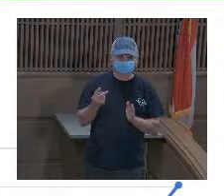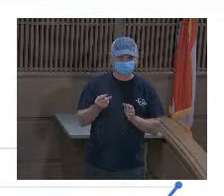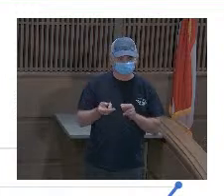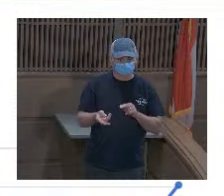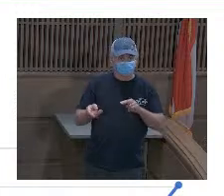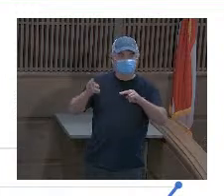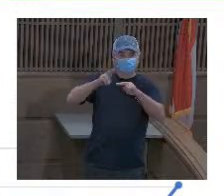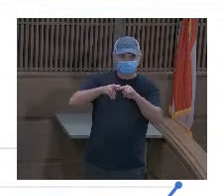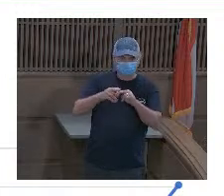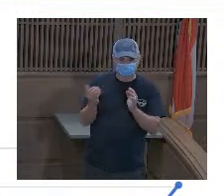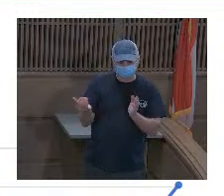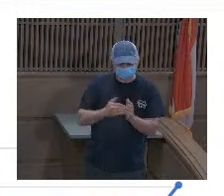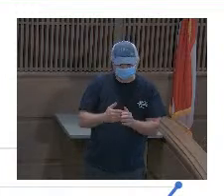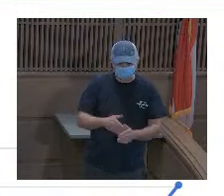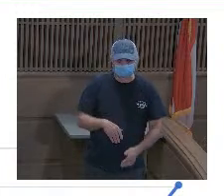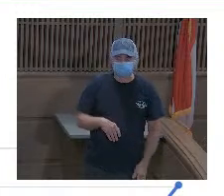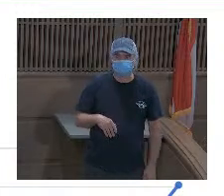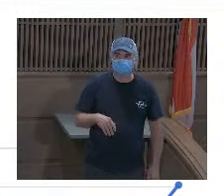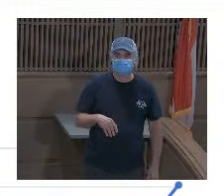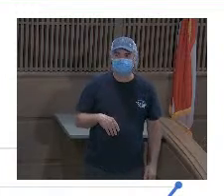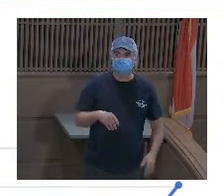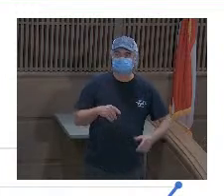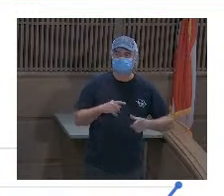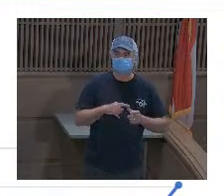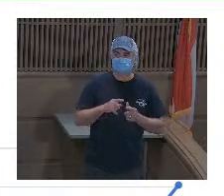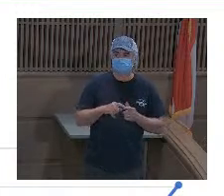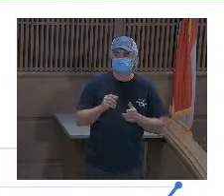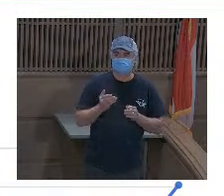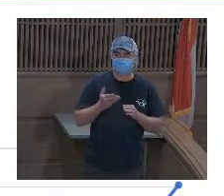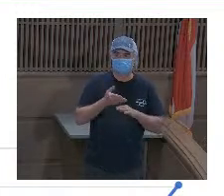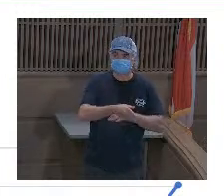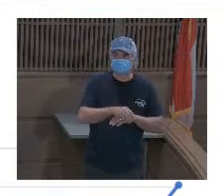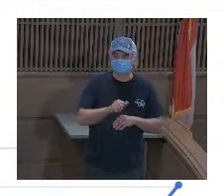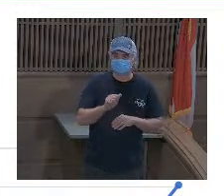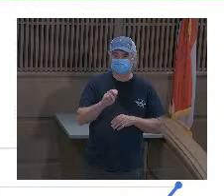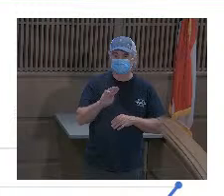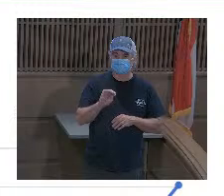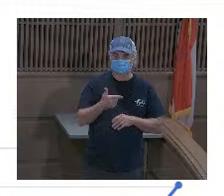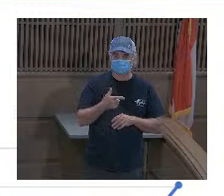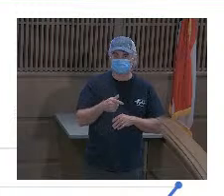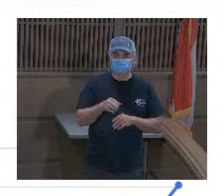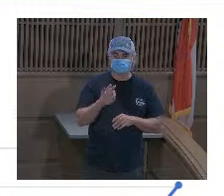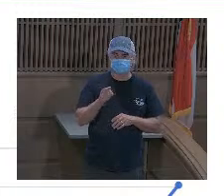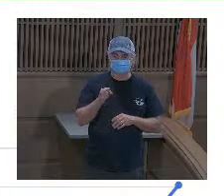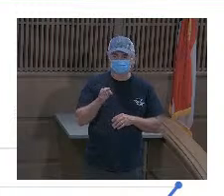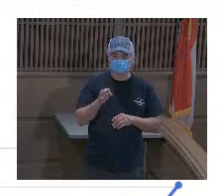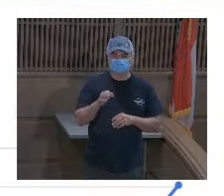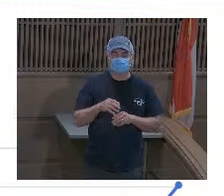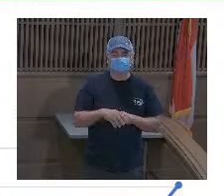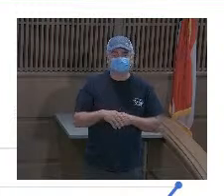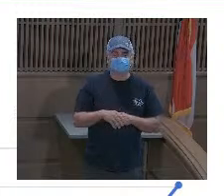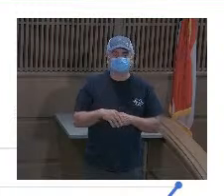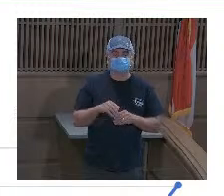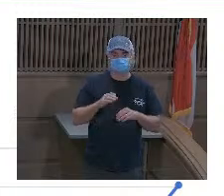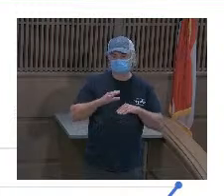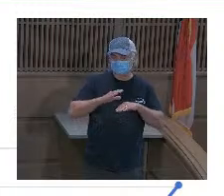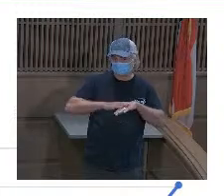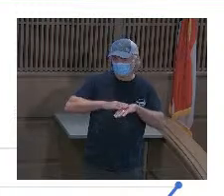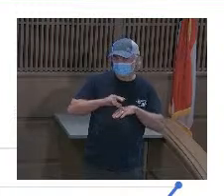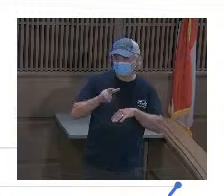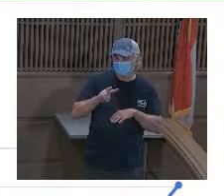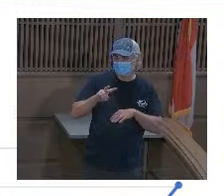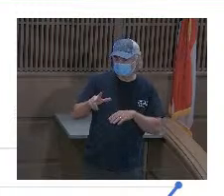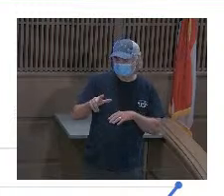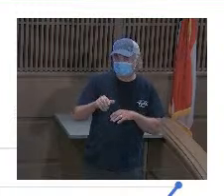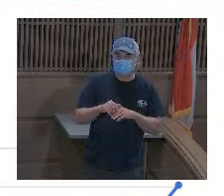And then again, 2 weeks after August 9th, on August 23rd, the number of infected